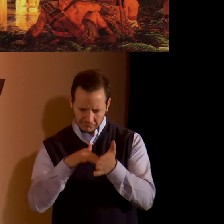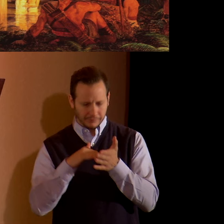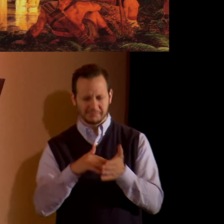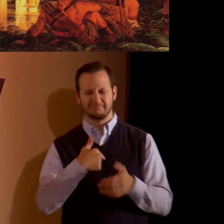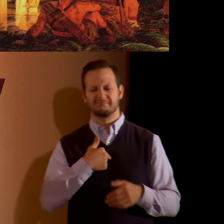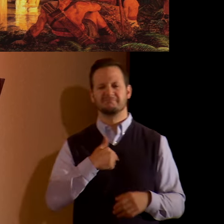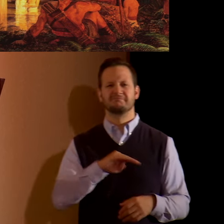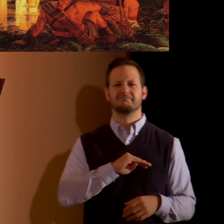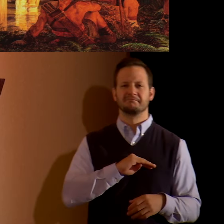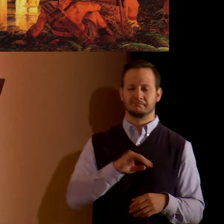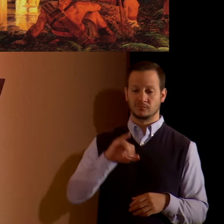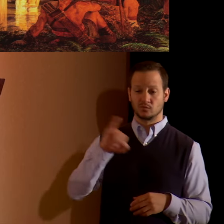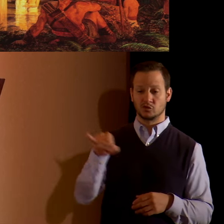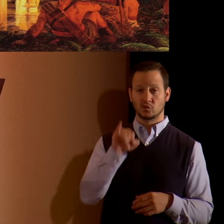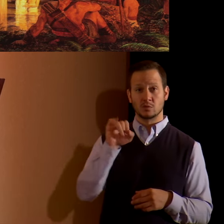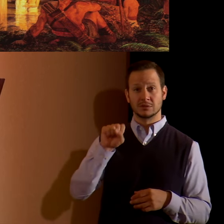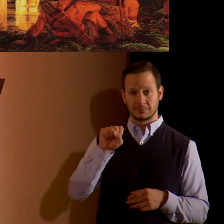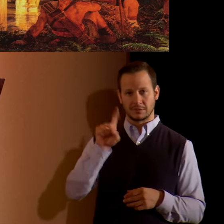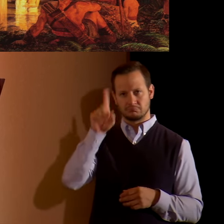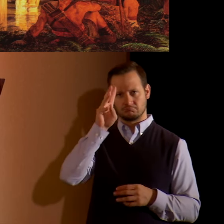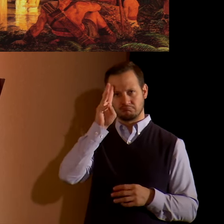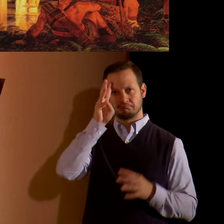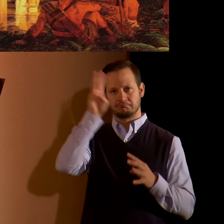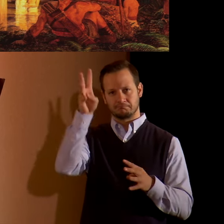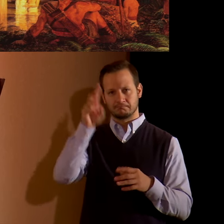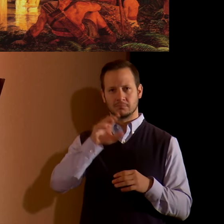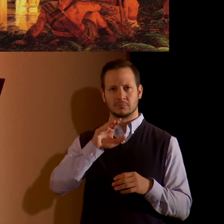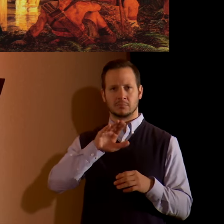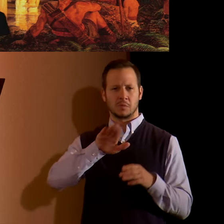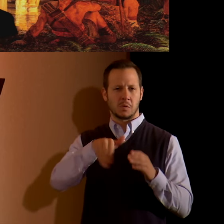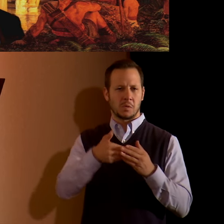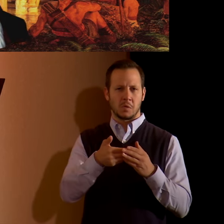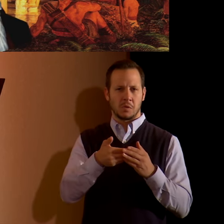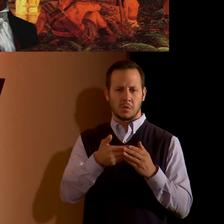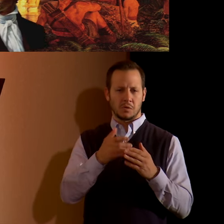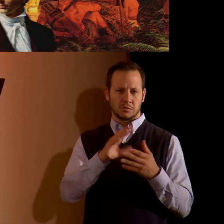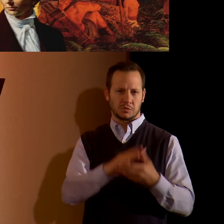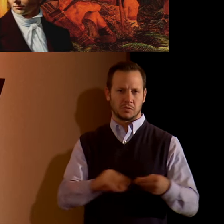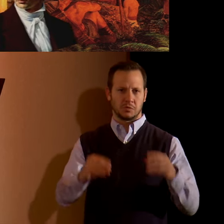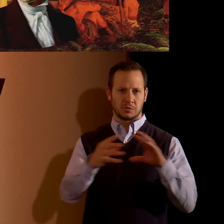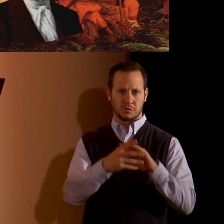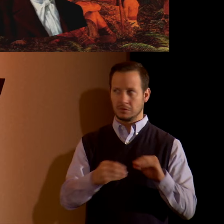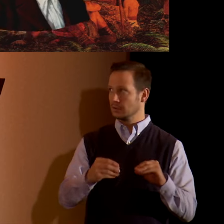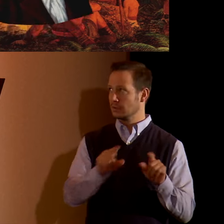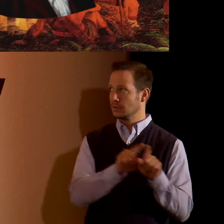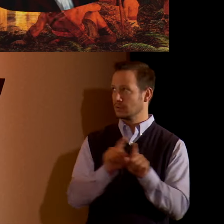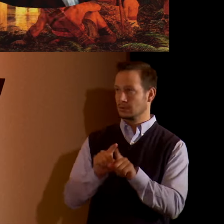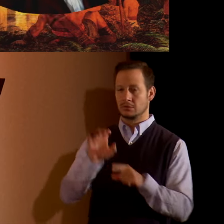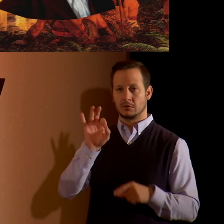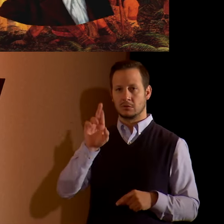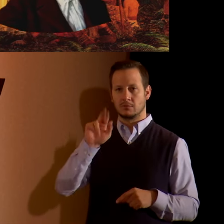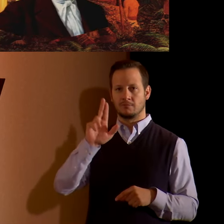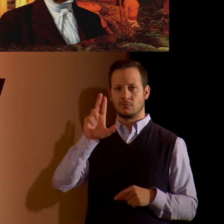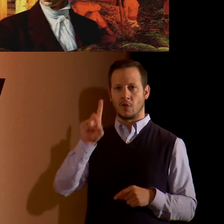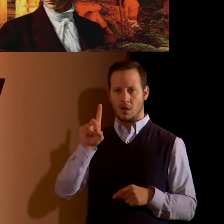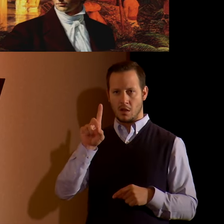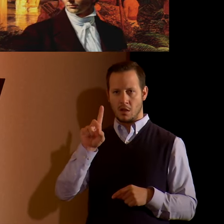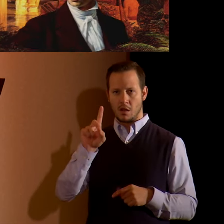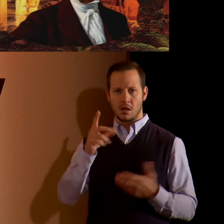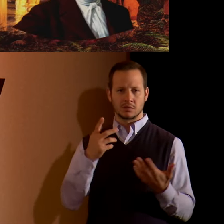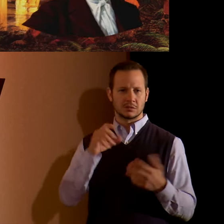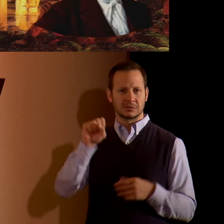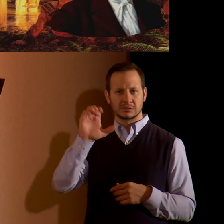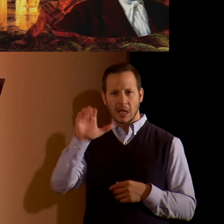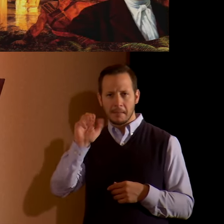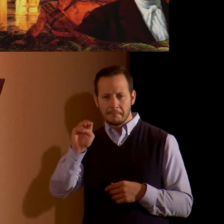satisfied that Joseph Smith first invented his homespun faith as a conscious fraud, a con game, a